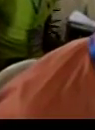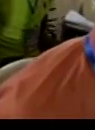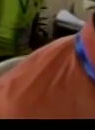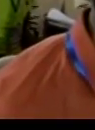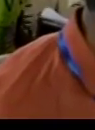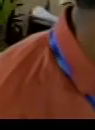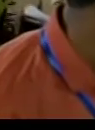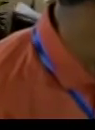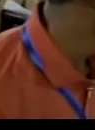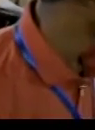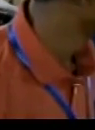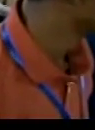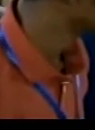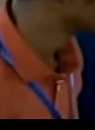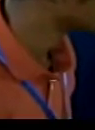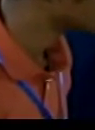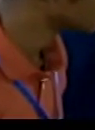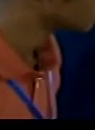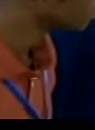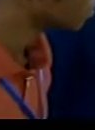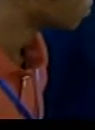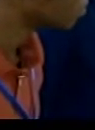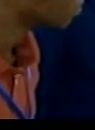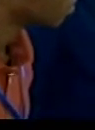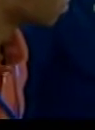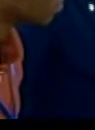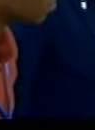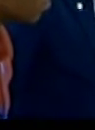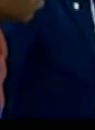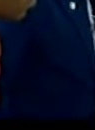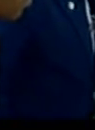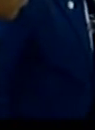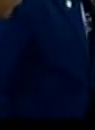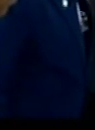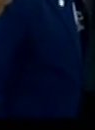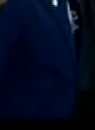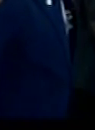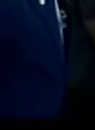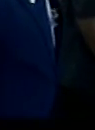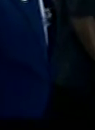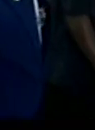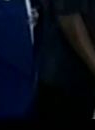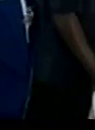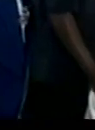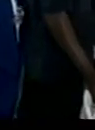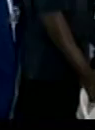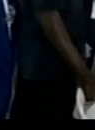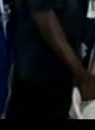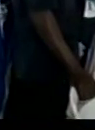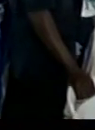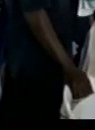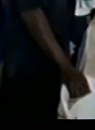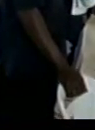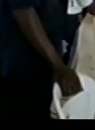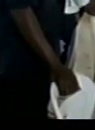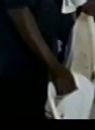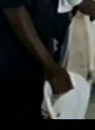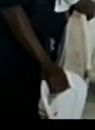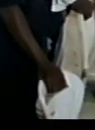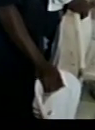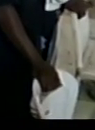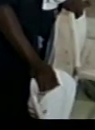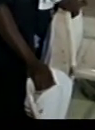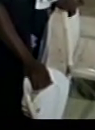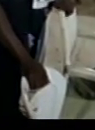minister. Let's be conscious of the fact that many people are outside there and they're listening